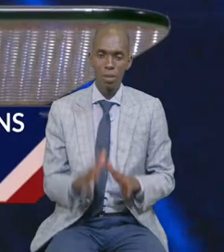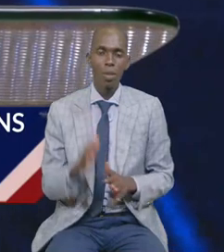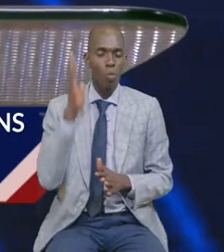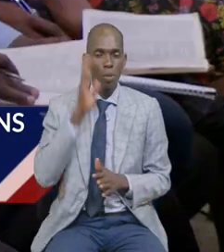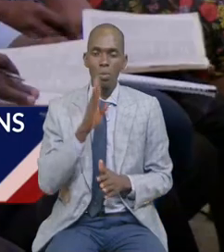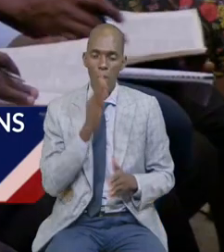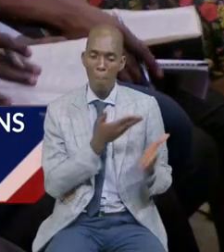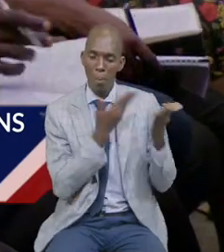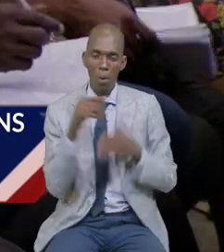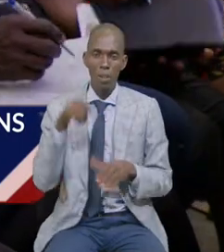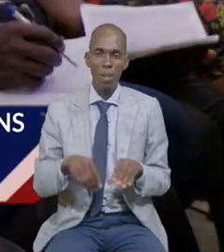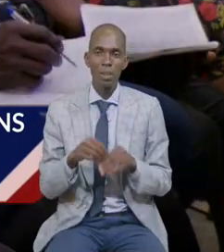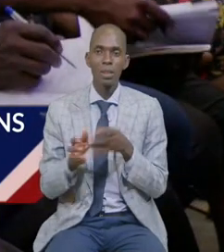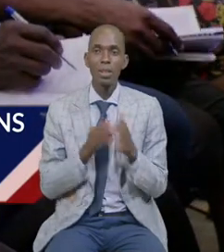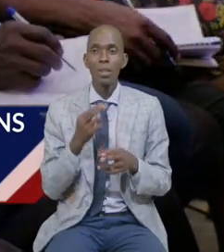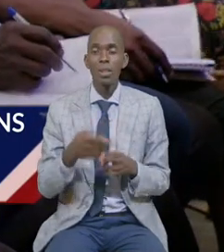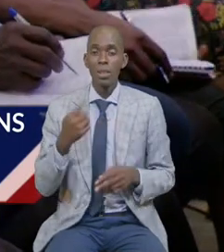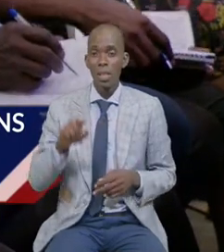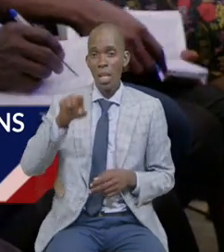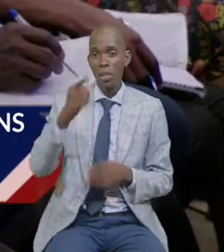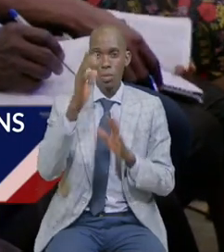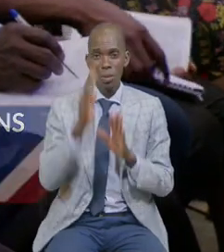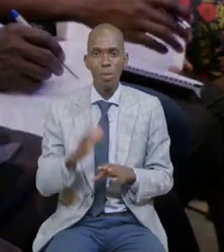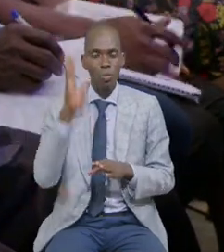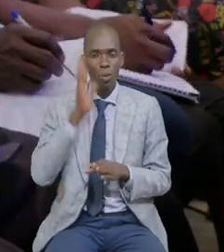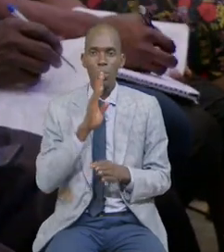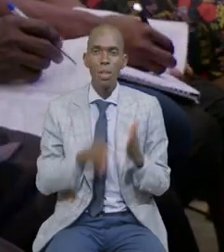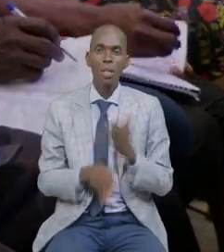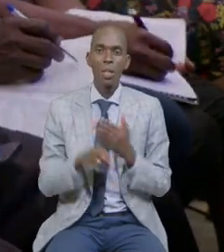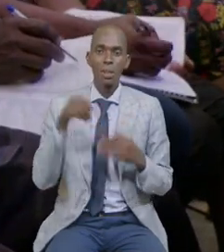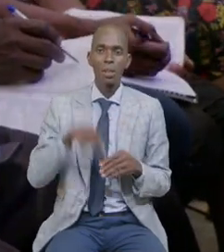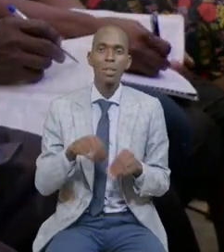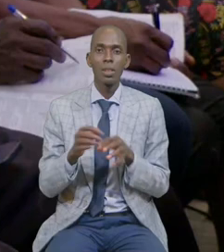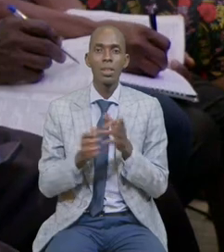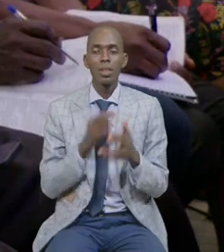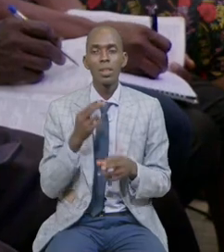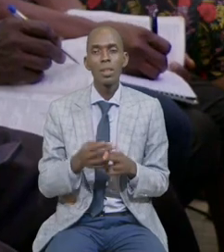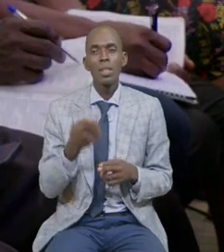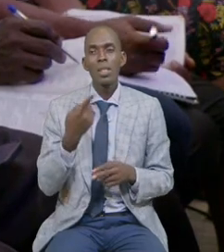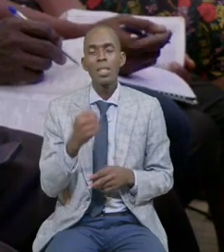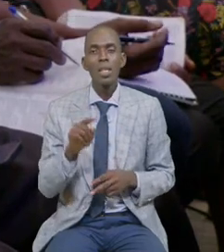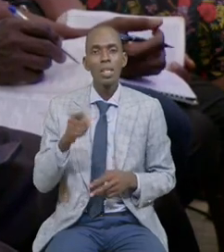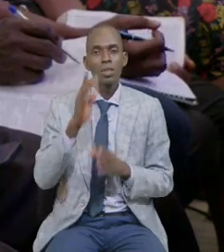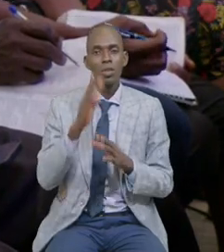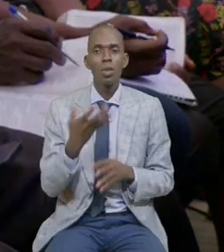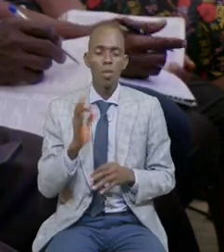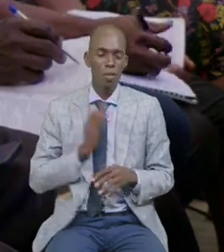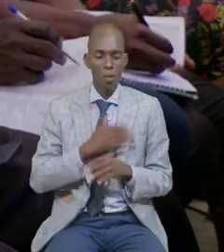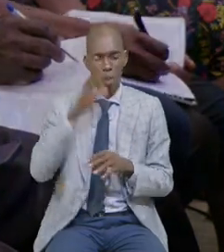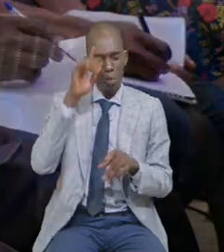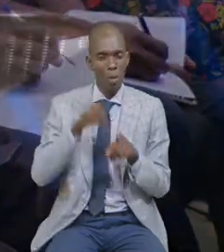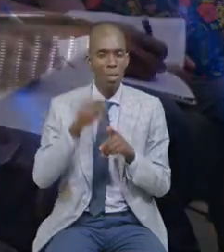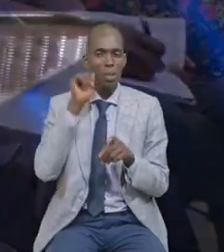down. I said the accusers will be cast down. The accuser of our brethren is cast down,